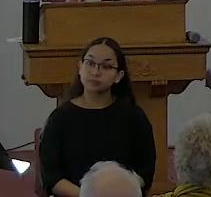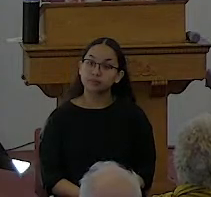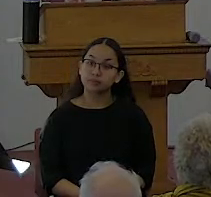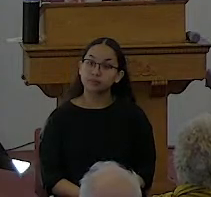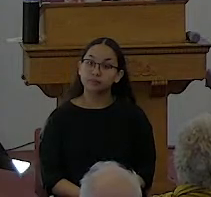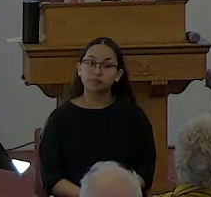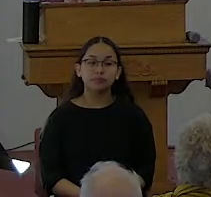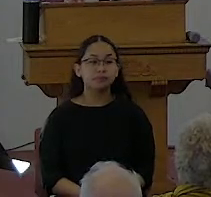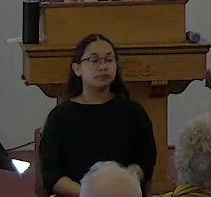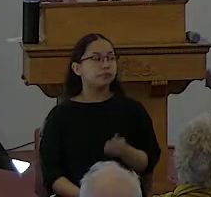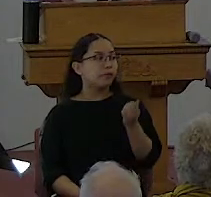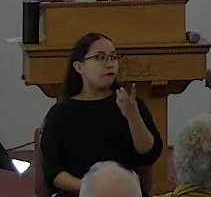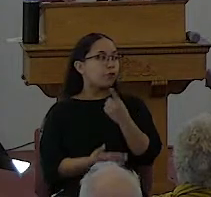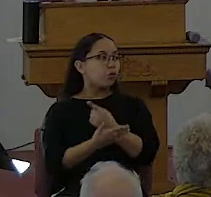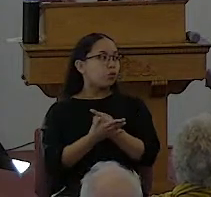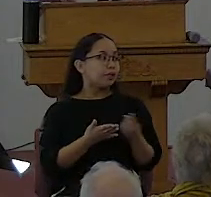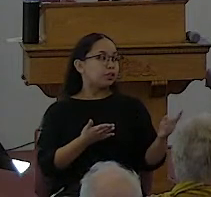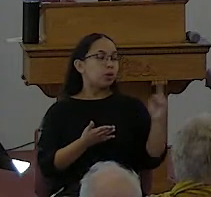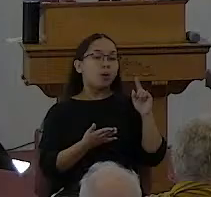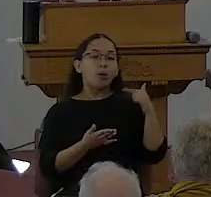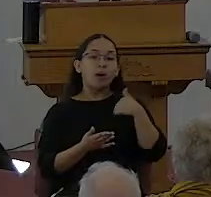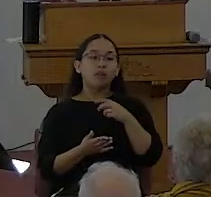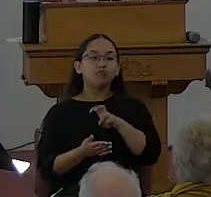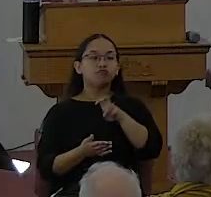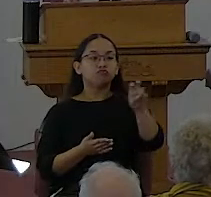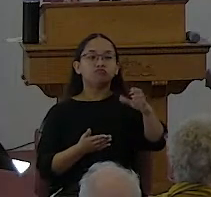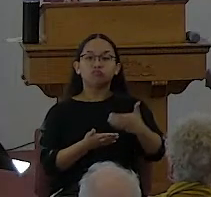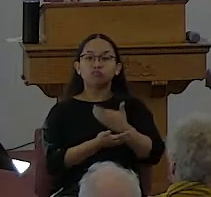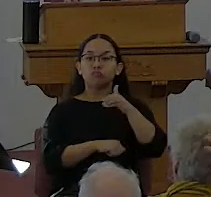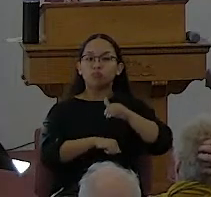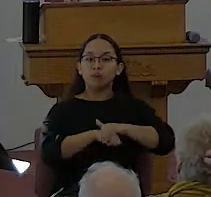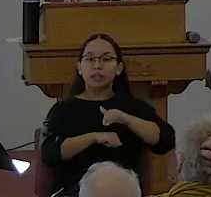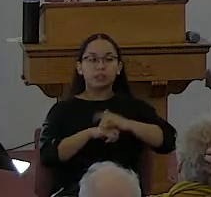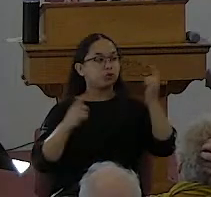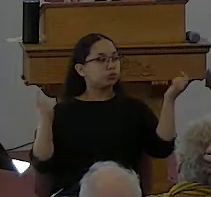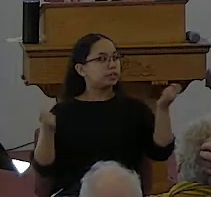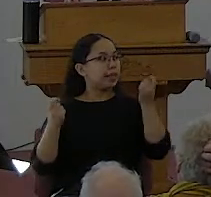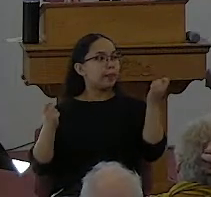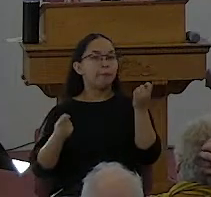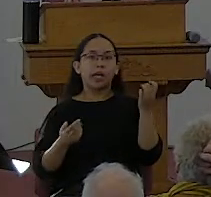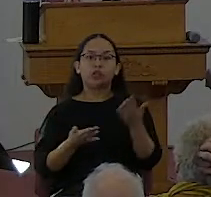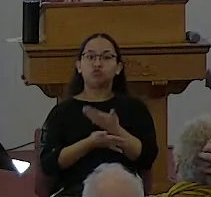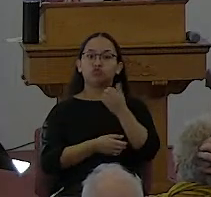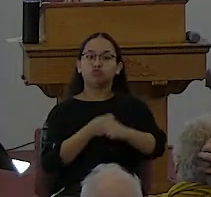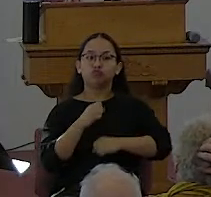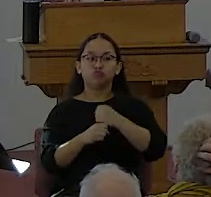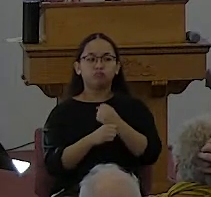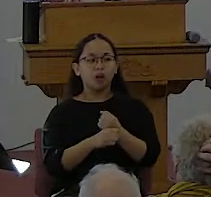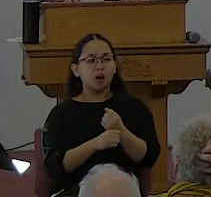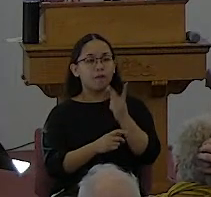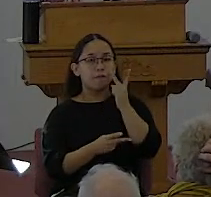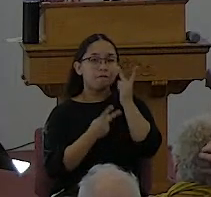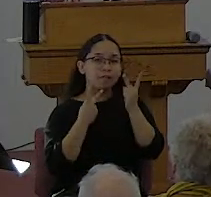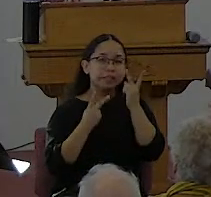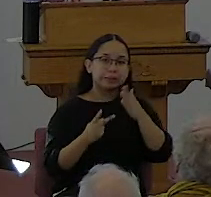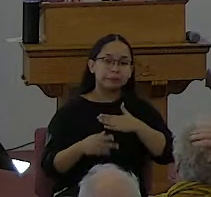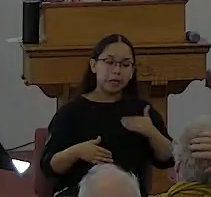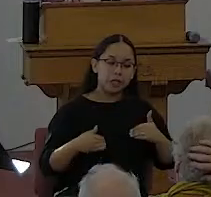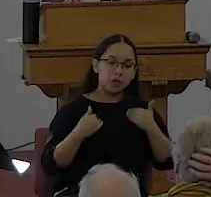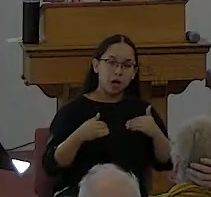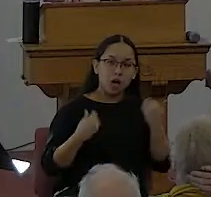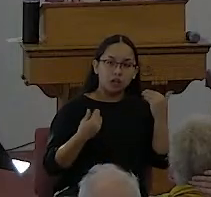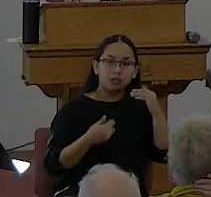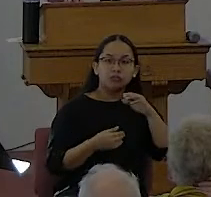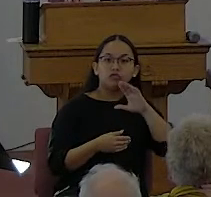A couple of weeks ago, I traveled to New England to celebrate the new year and visit my younger daughter and my best friend from